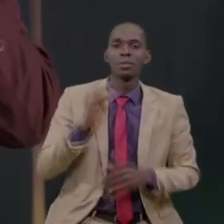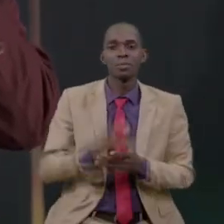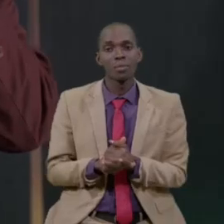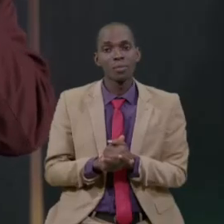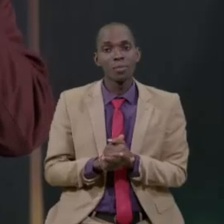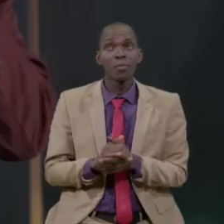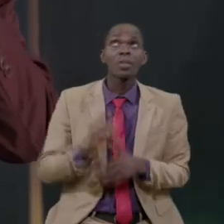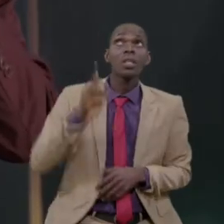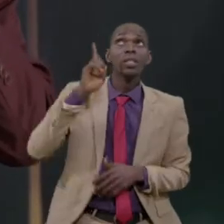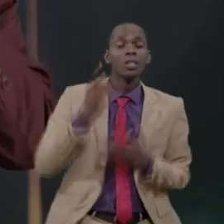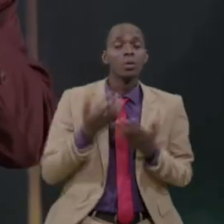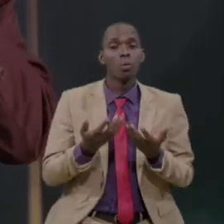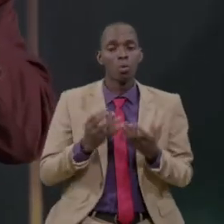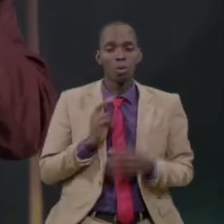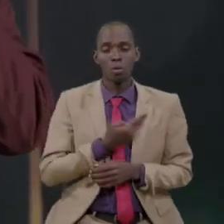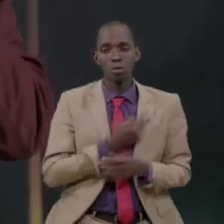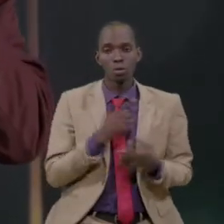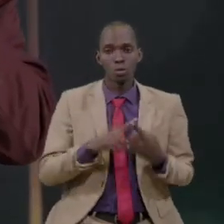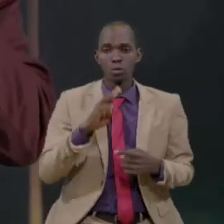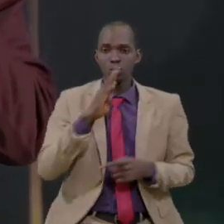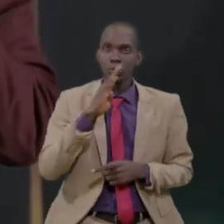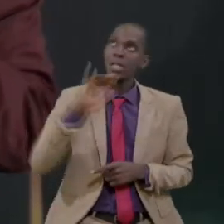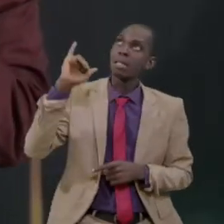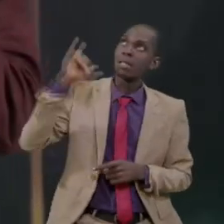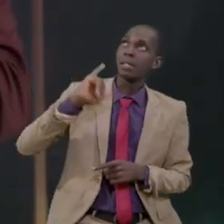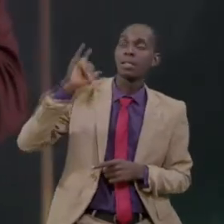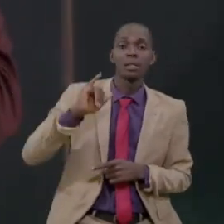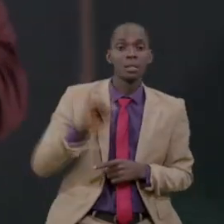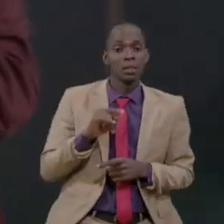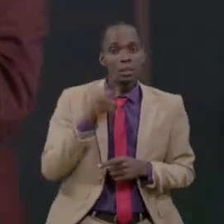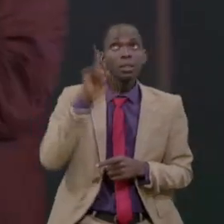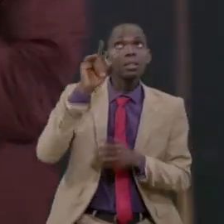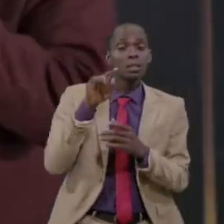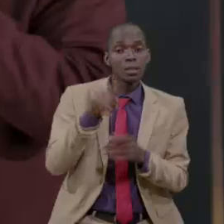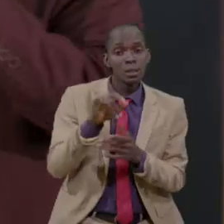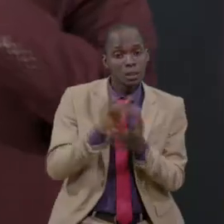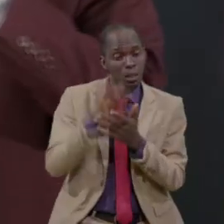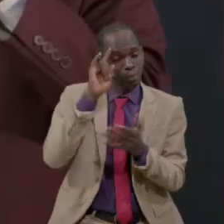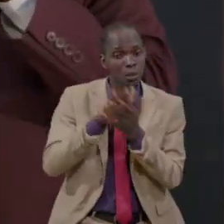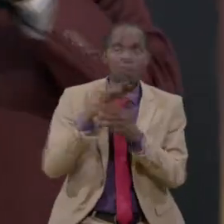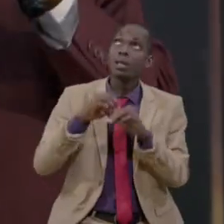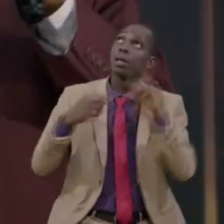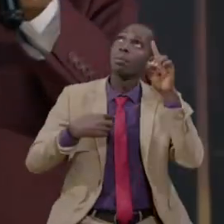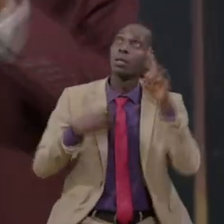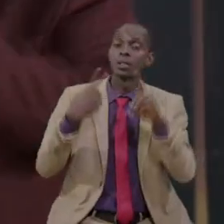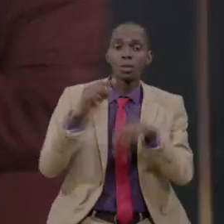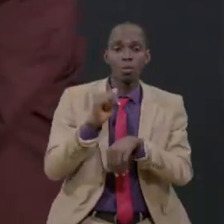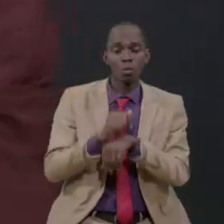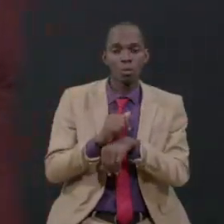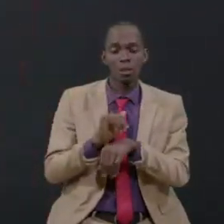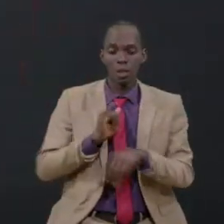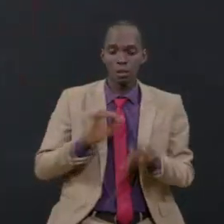him. He that believeth in me, the works I do, he shall do, and greater works. Think about